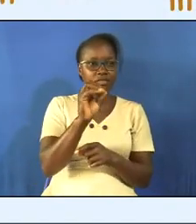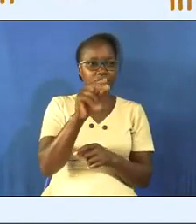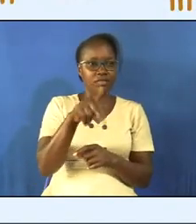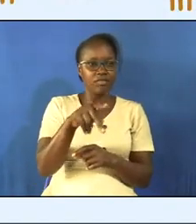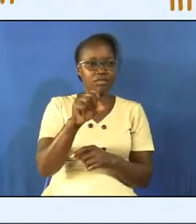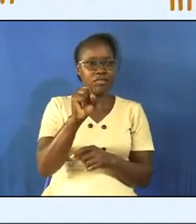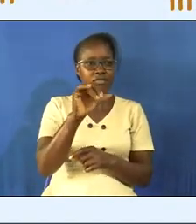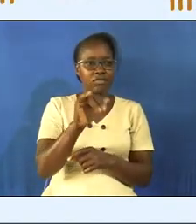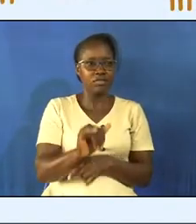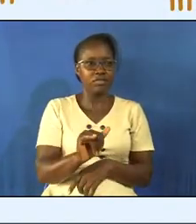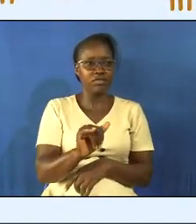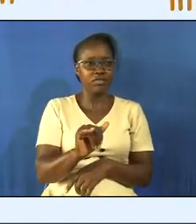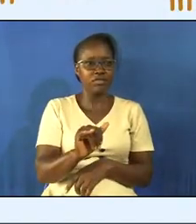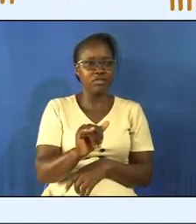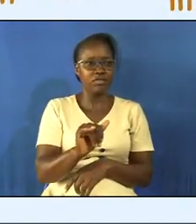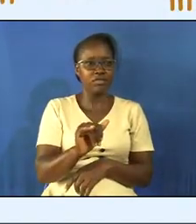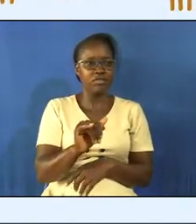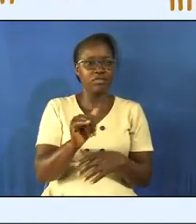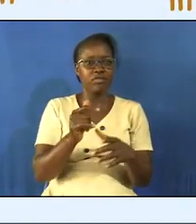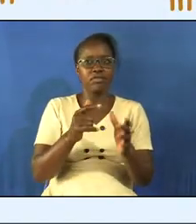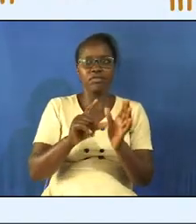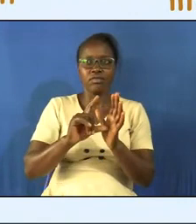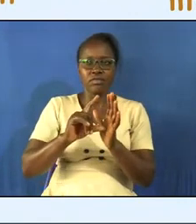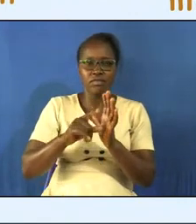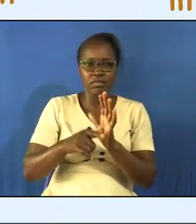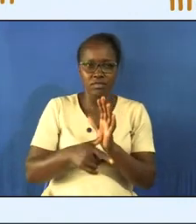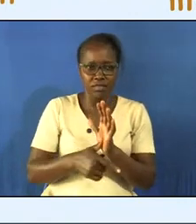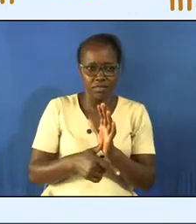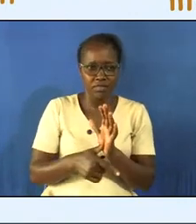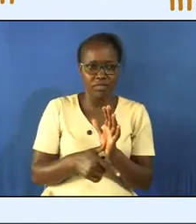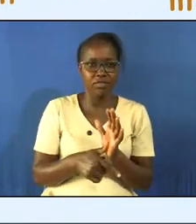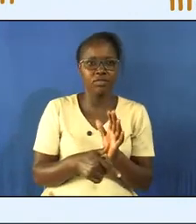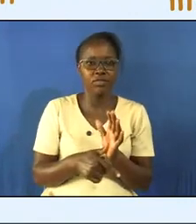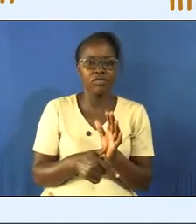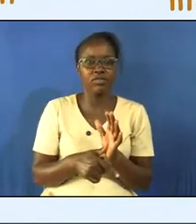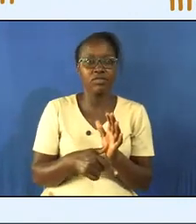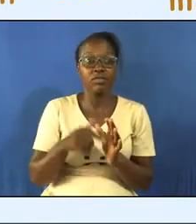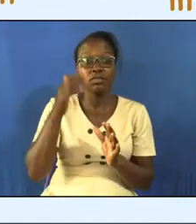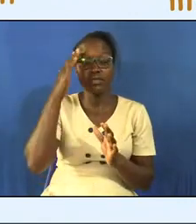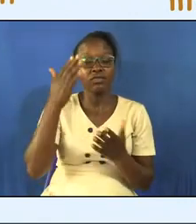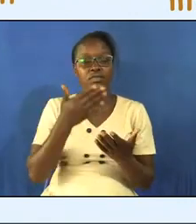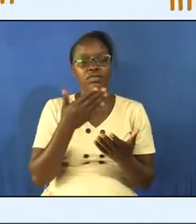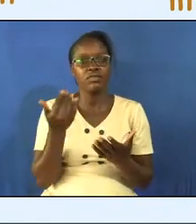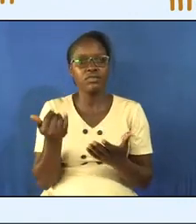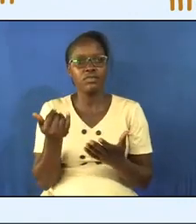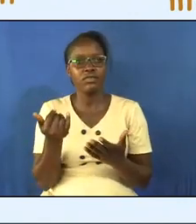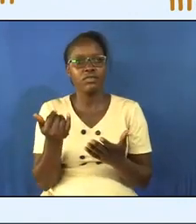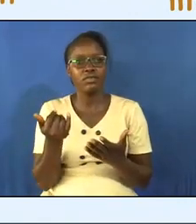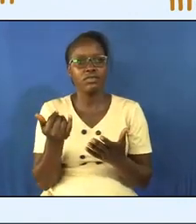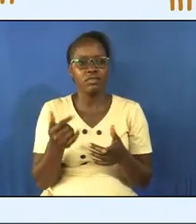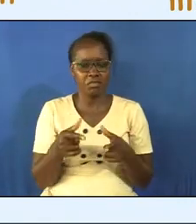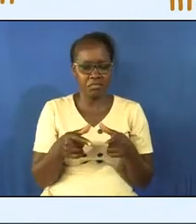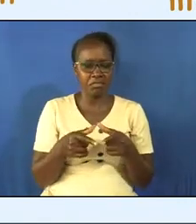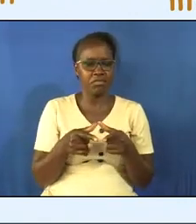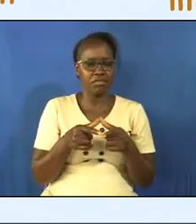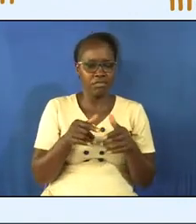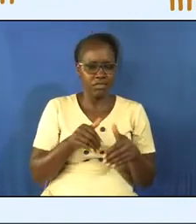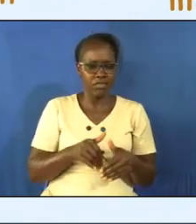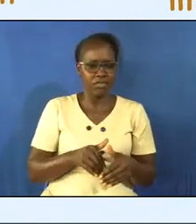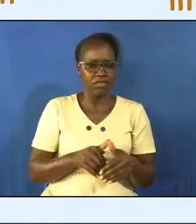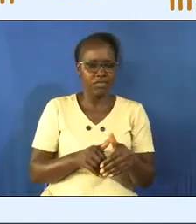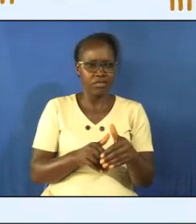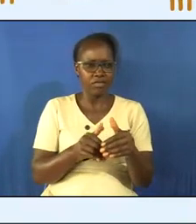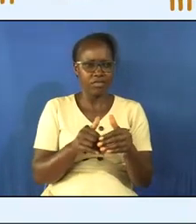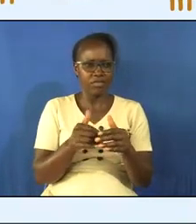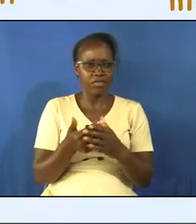So in the diagnostics, we've already talked of the pap smear, which basically a long brush is put into the genital tract and